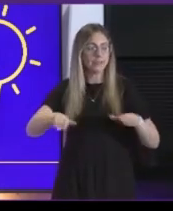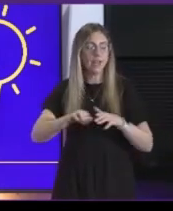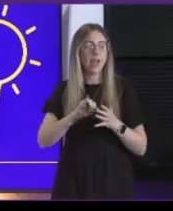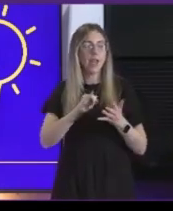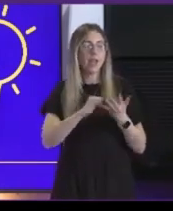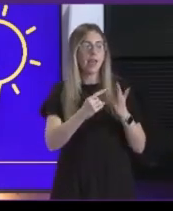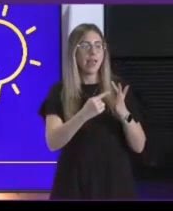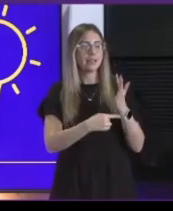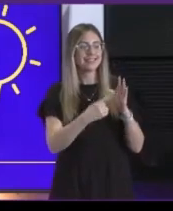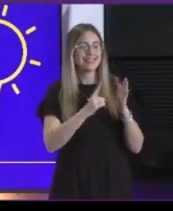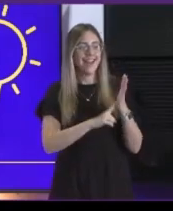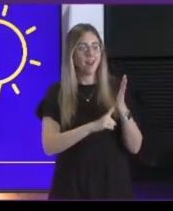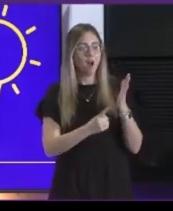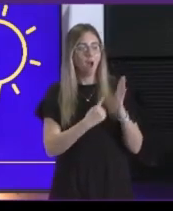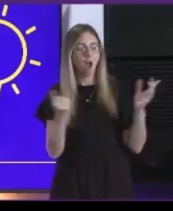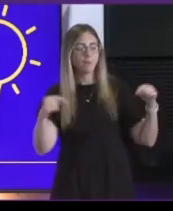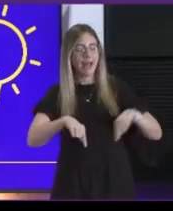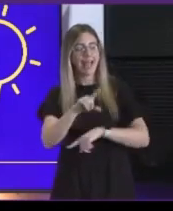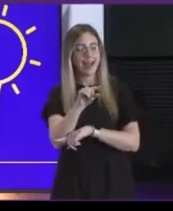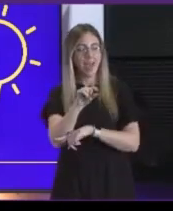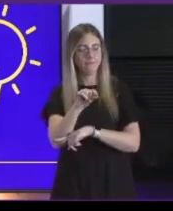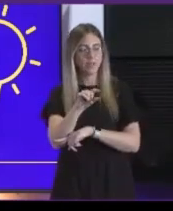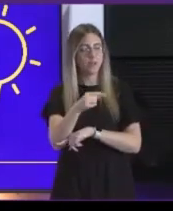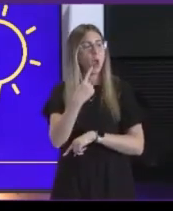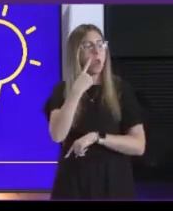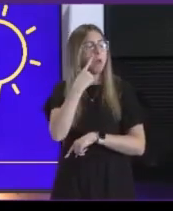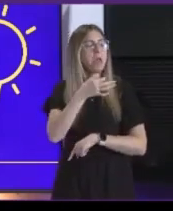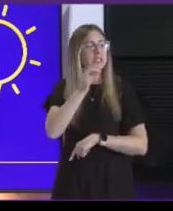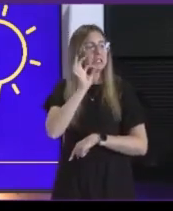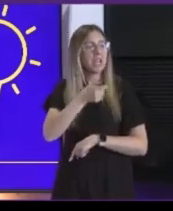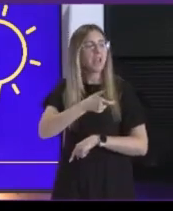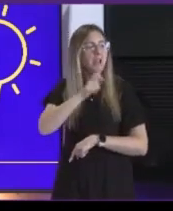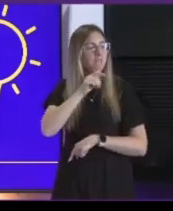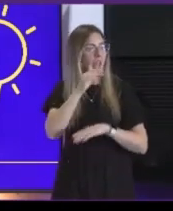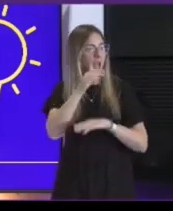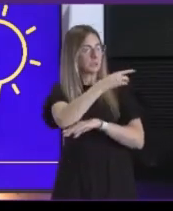that. So be back here at 11 o'clock. You'll find some coffees and croissants